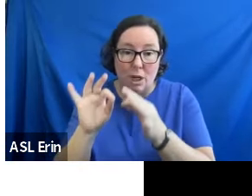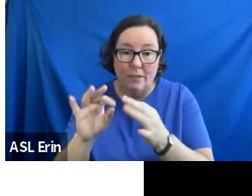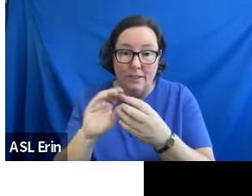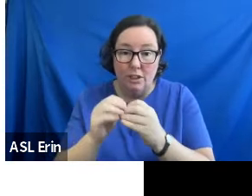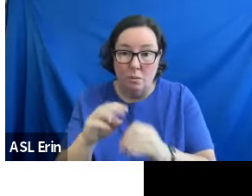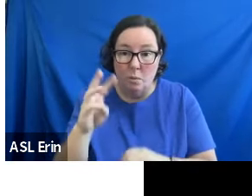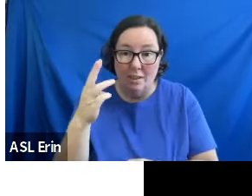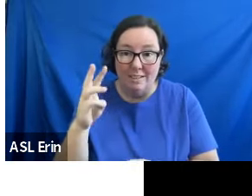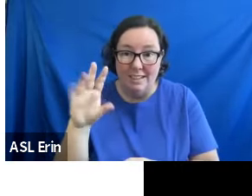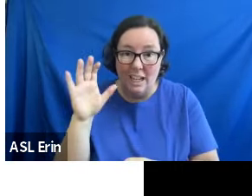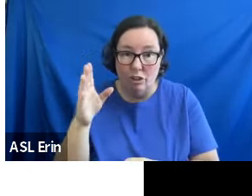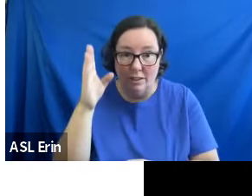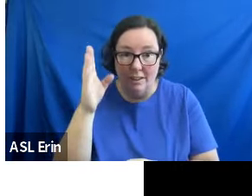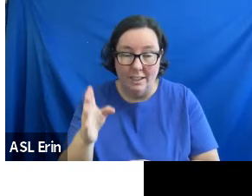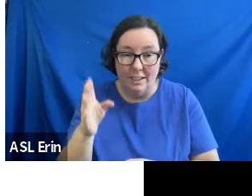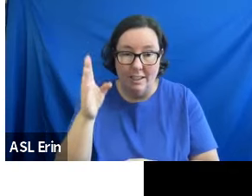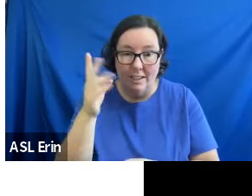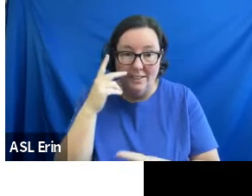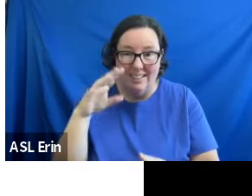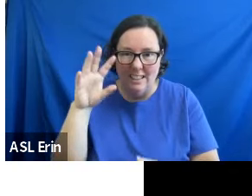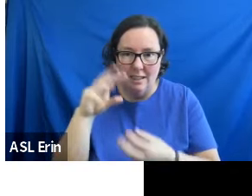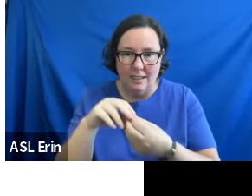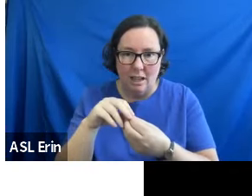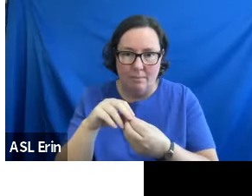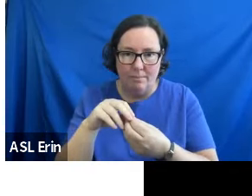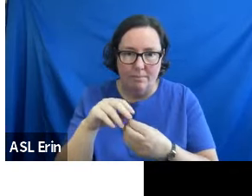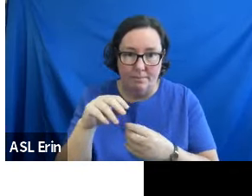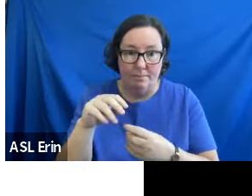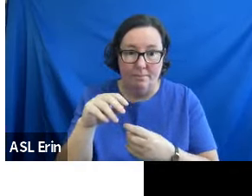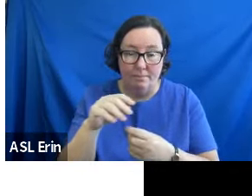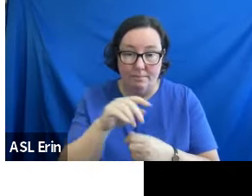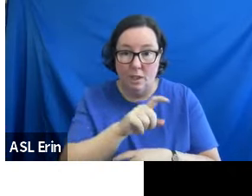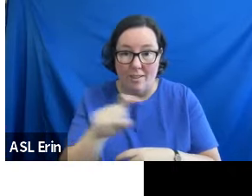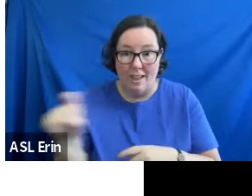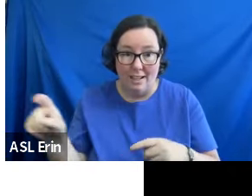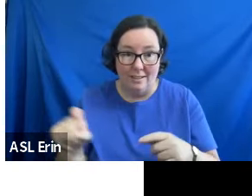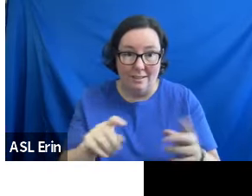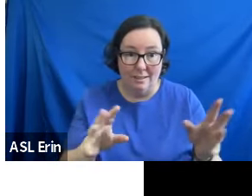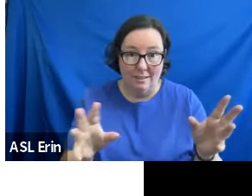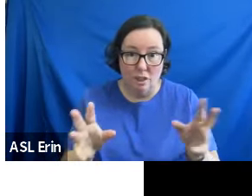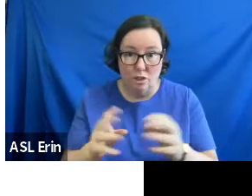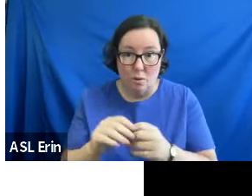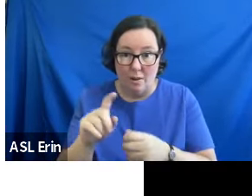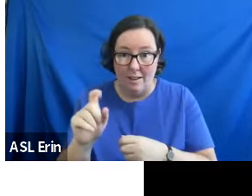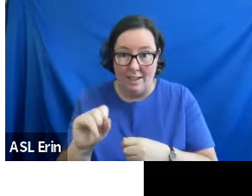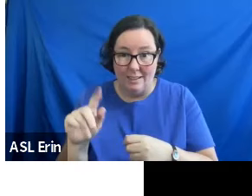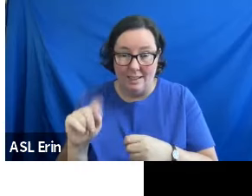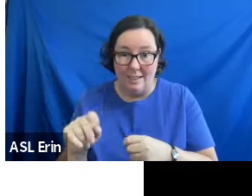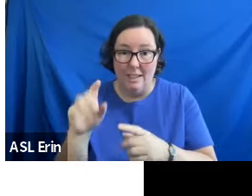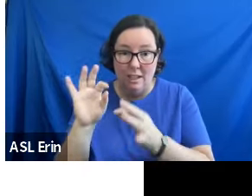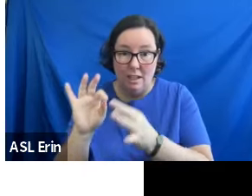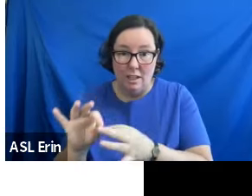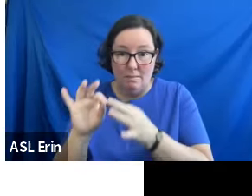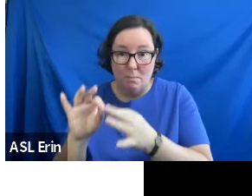x-axis this sum of the 2 SAT scores predicting freshman